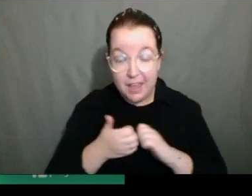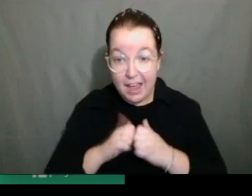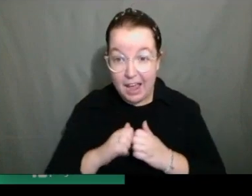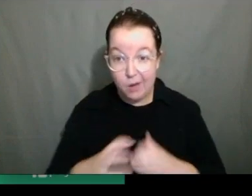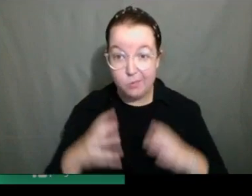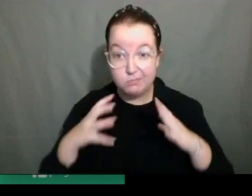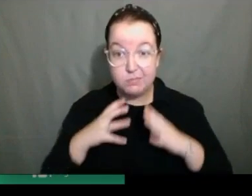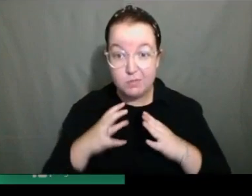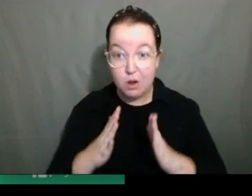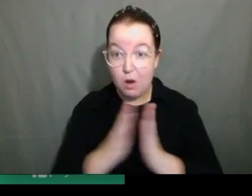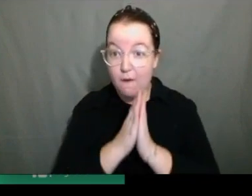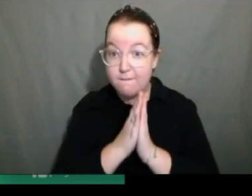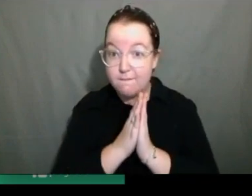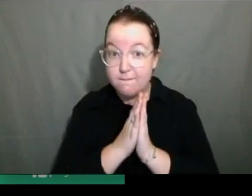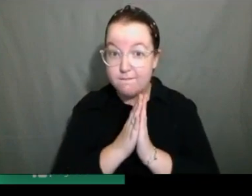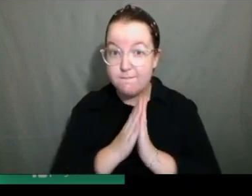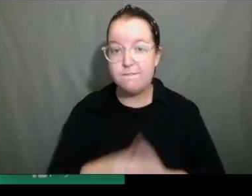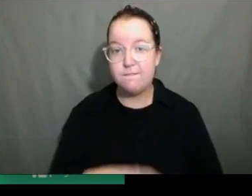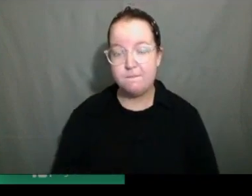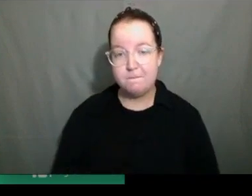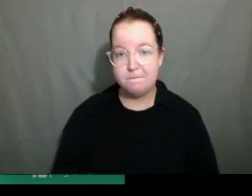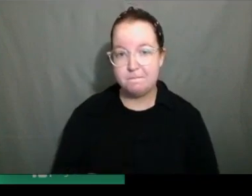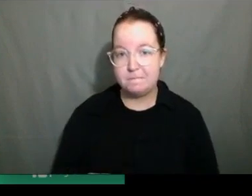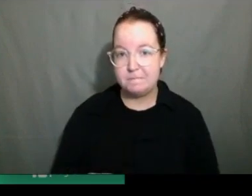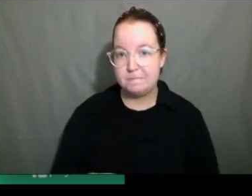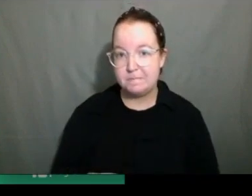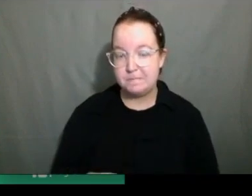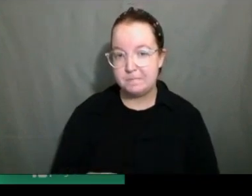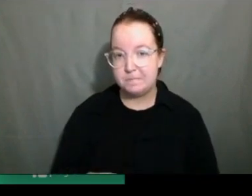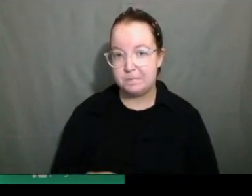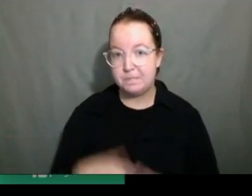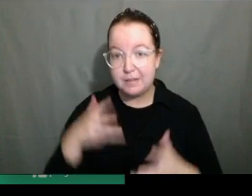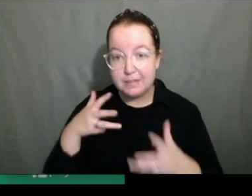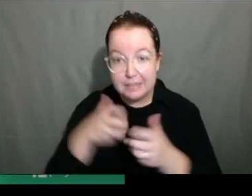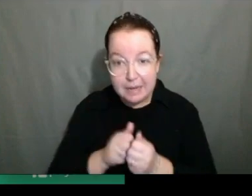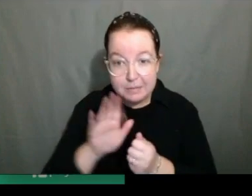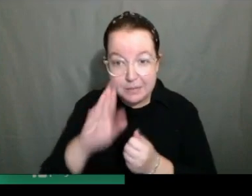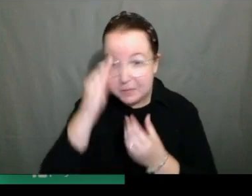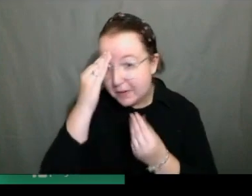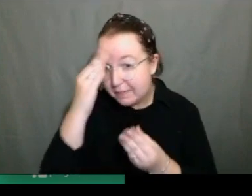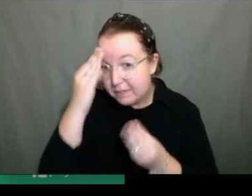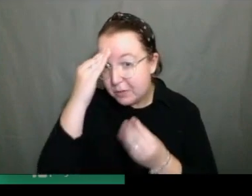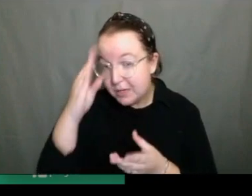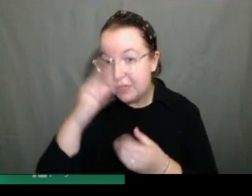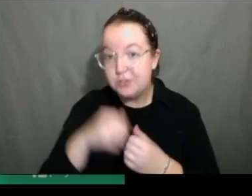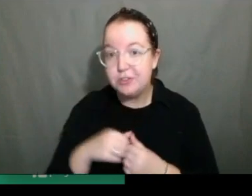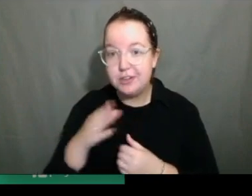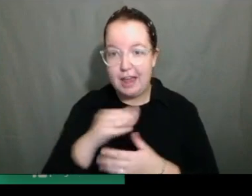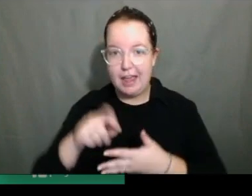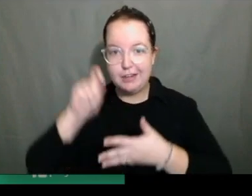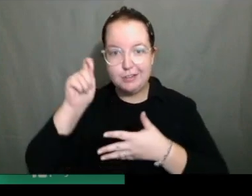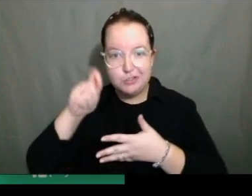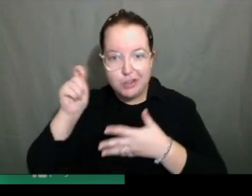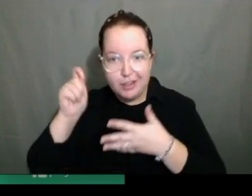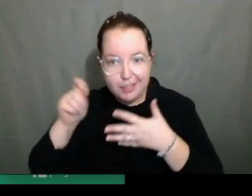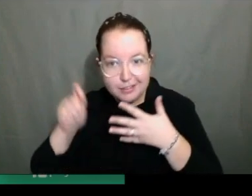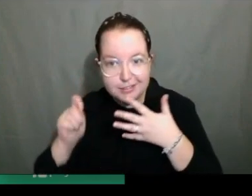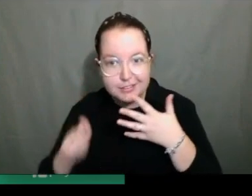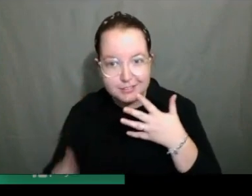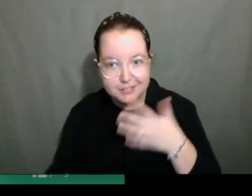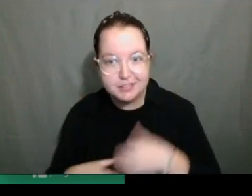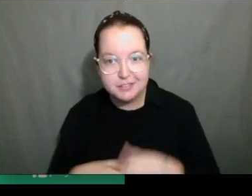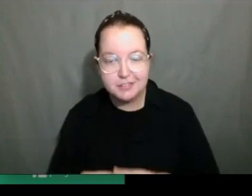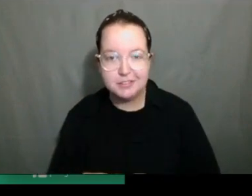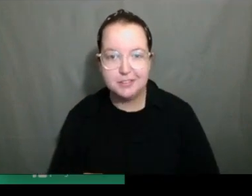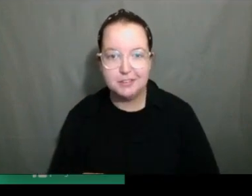your balances, your accrual balances, how to update your information, and how to complete your verification checklist. We'll